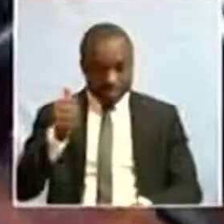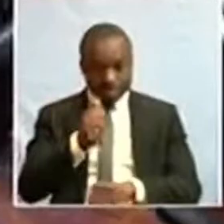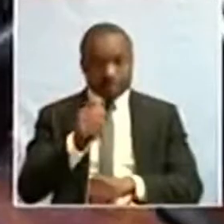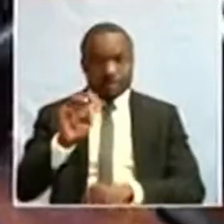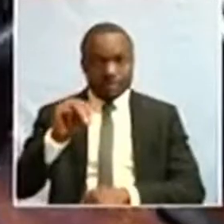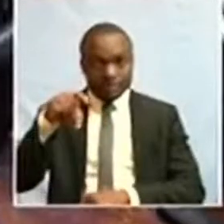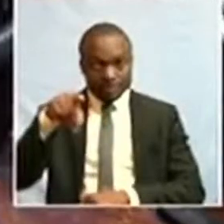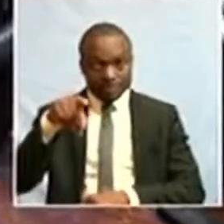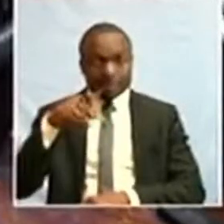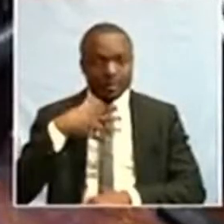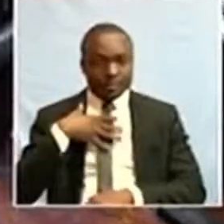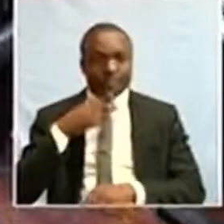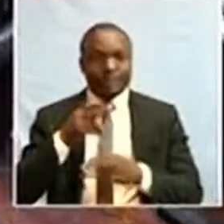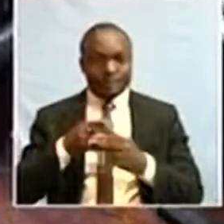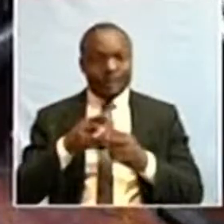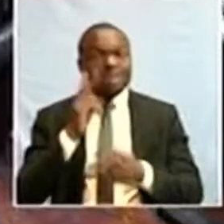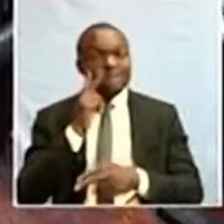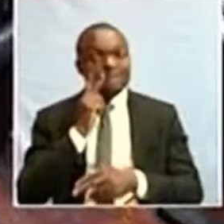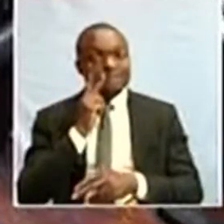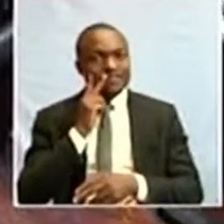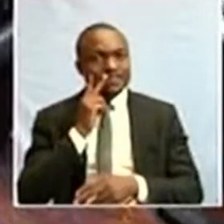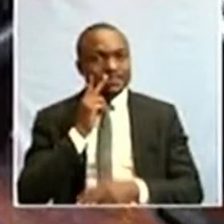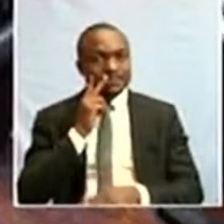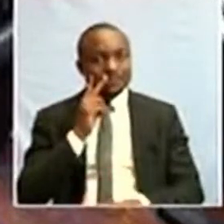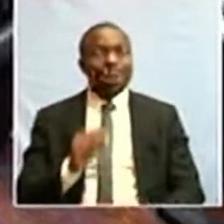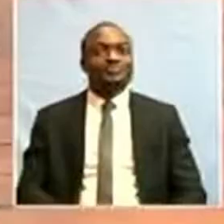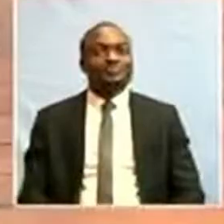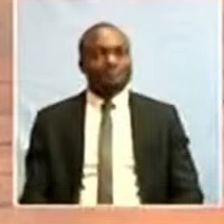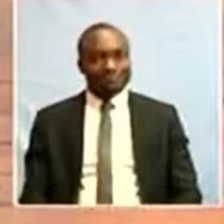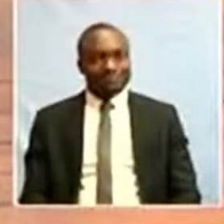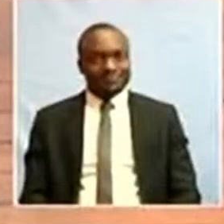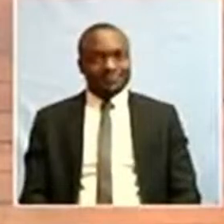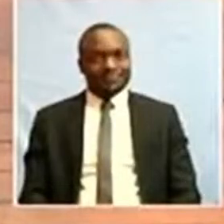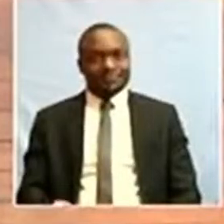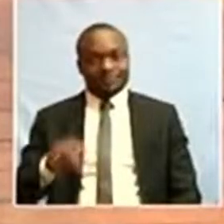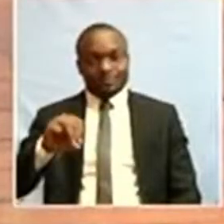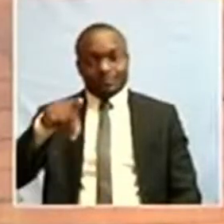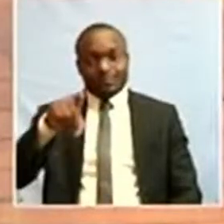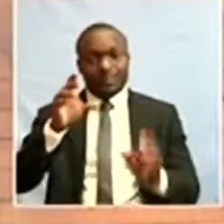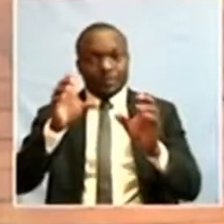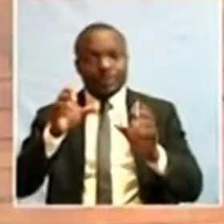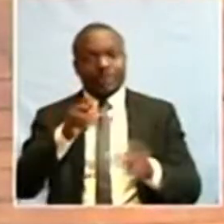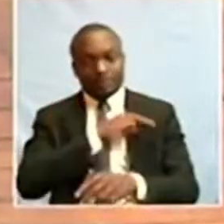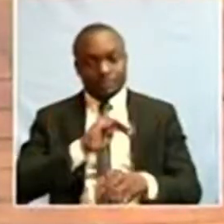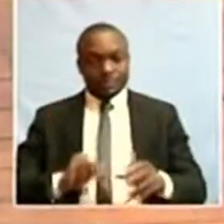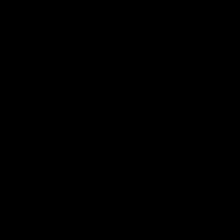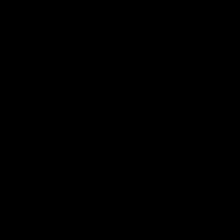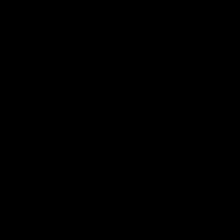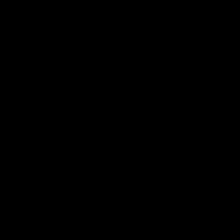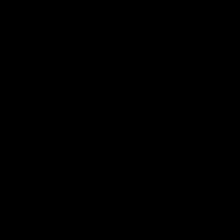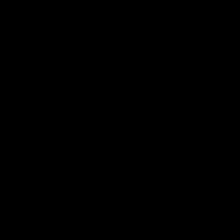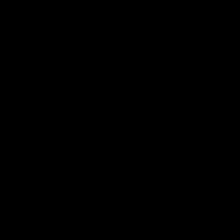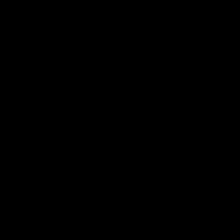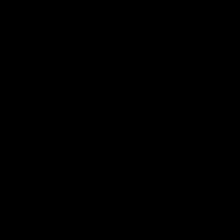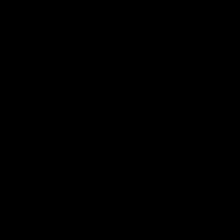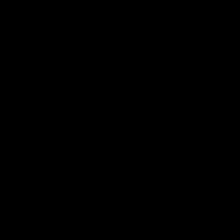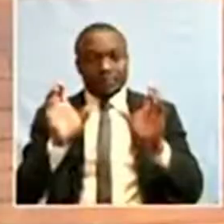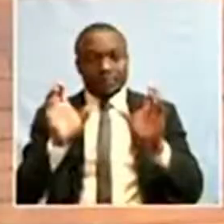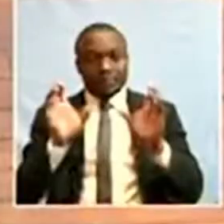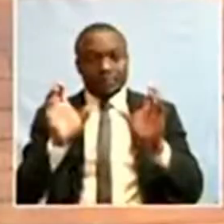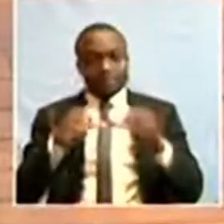PS, I'm Victor Lumai, Member of Parliament for Chavuma, and member of this committee. Thank you, Madam Chairperson.